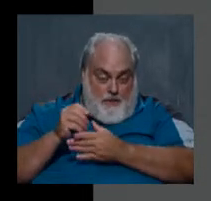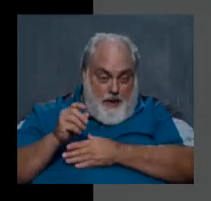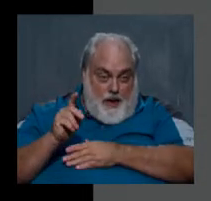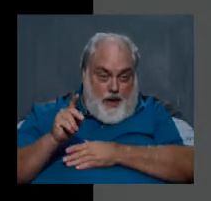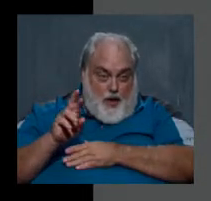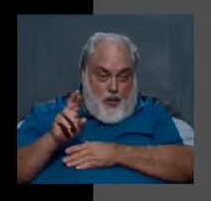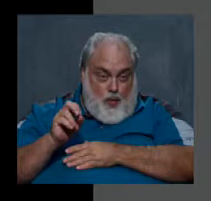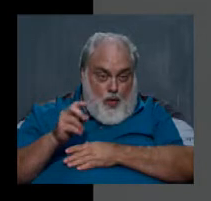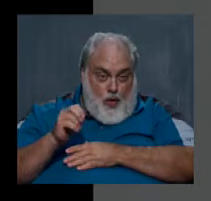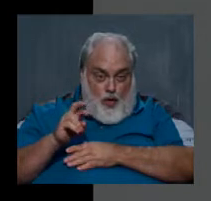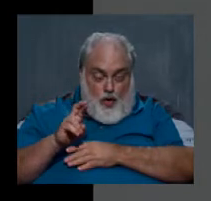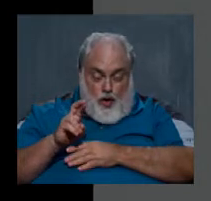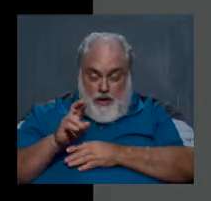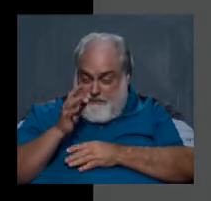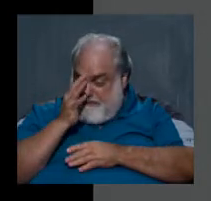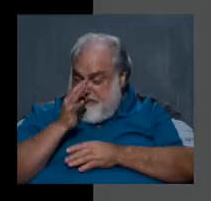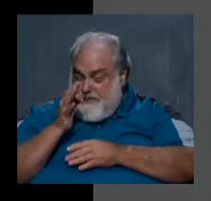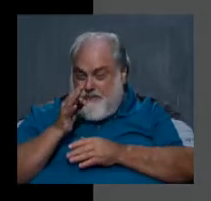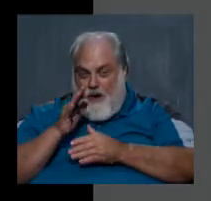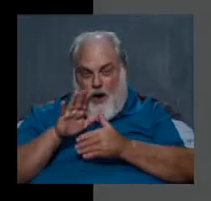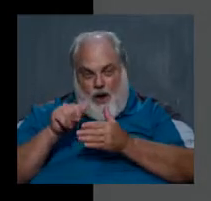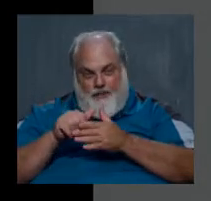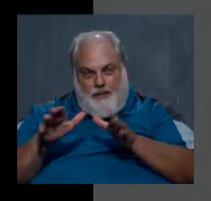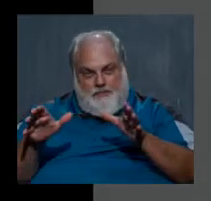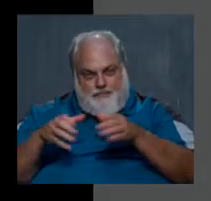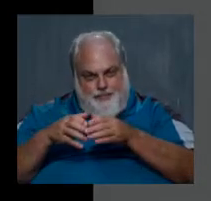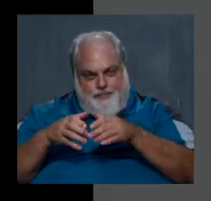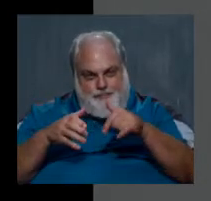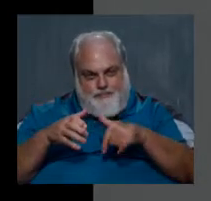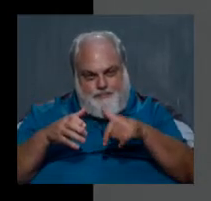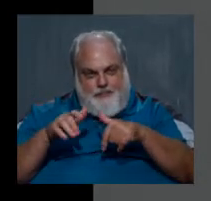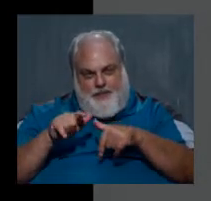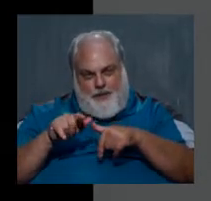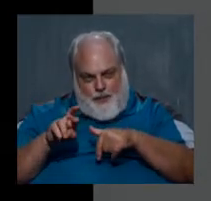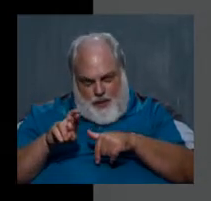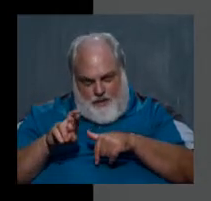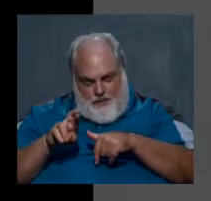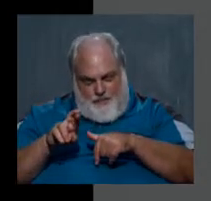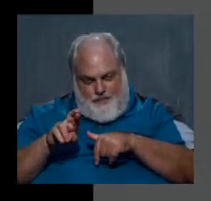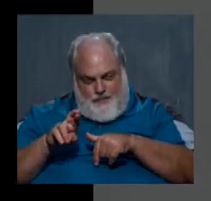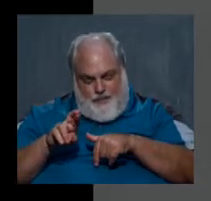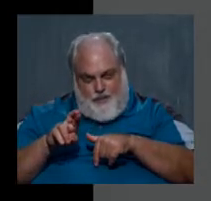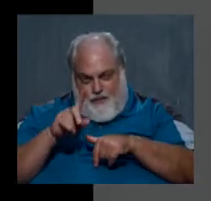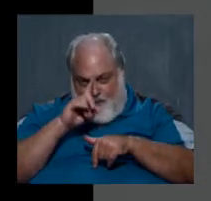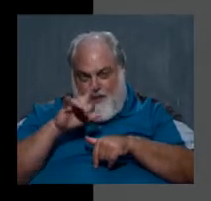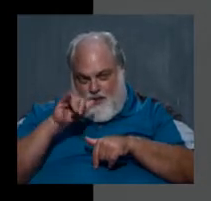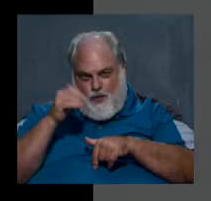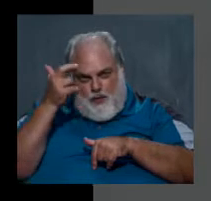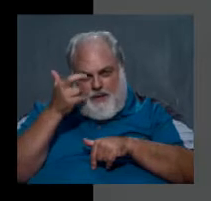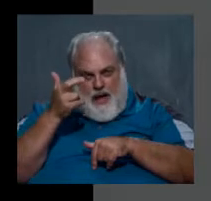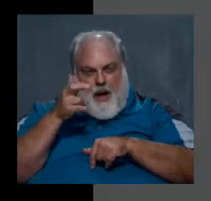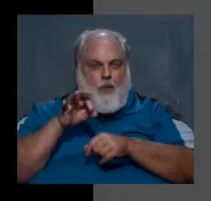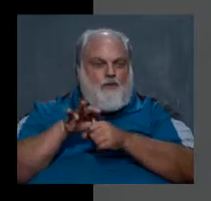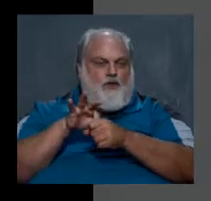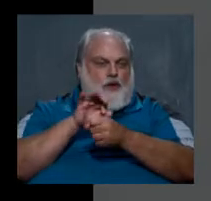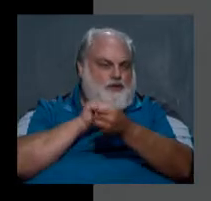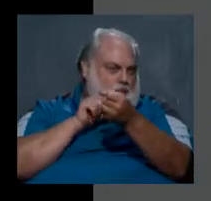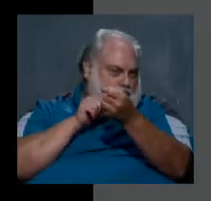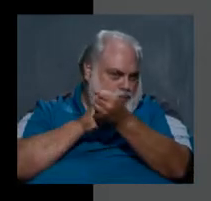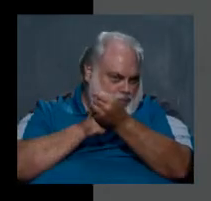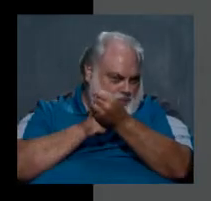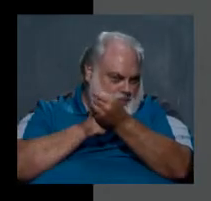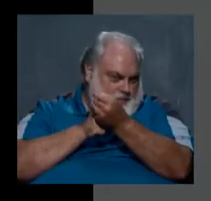Kroger down the street, and all of those tax dollars will come to Little Rock. And for those reasons, I'm going to be supporting this. I